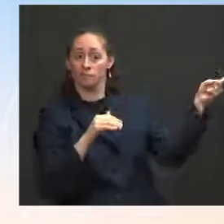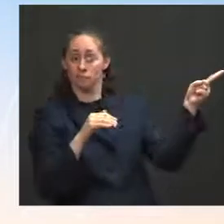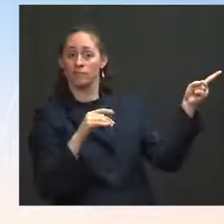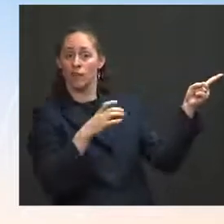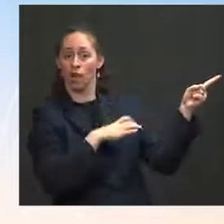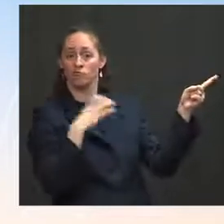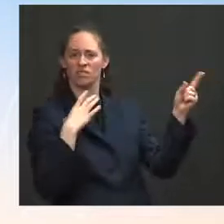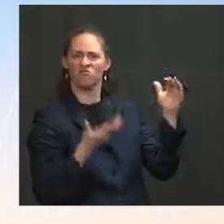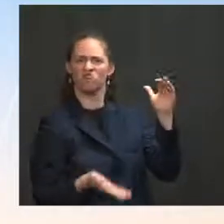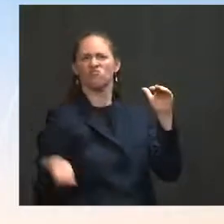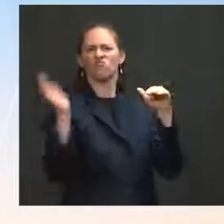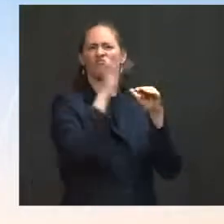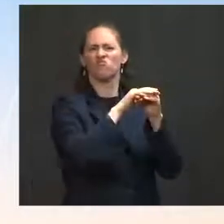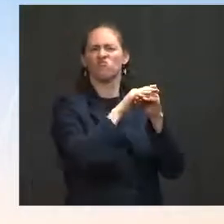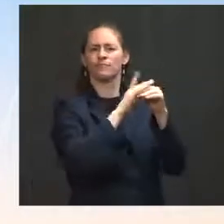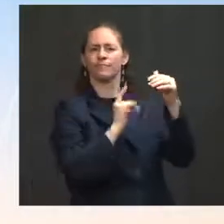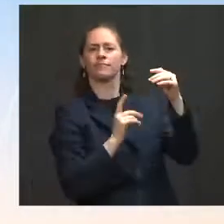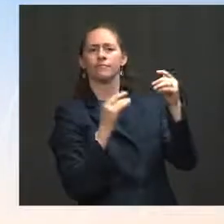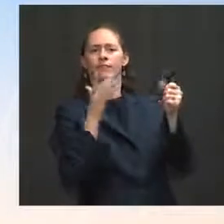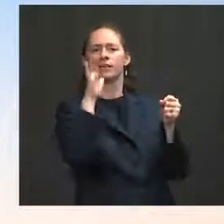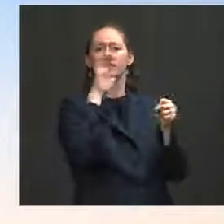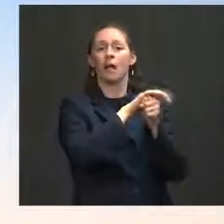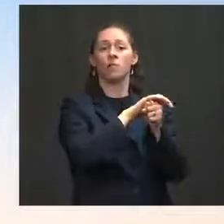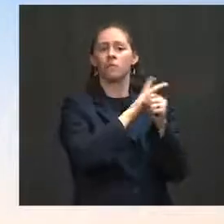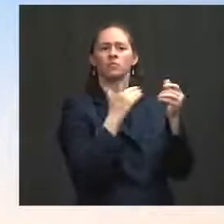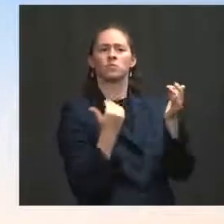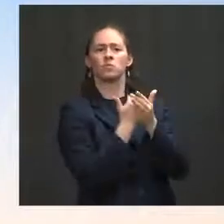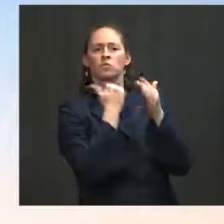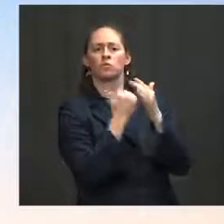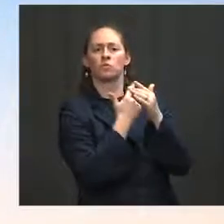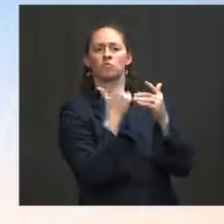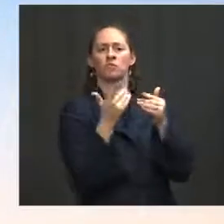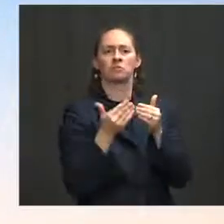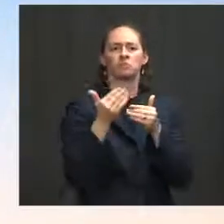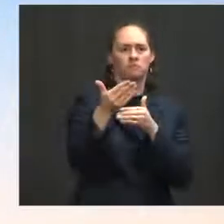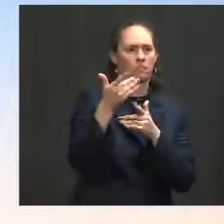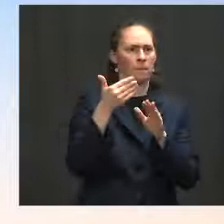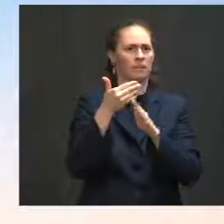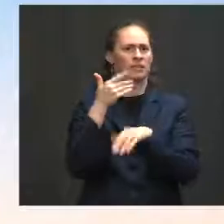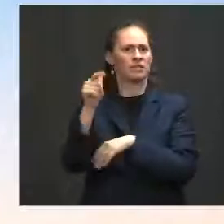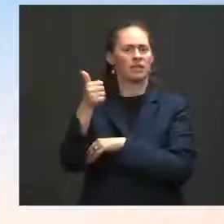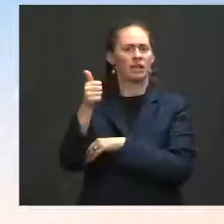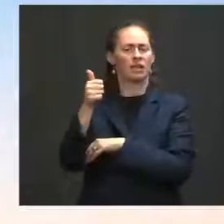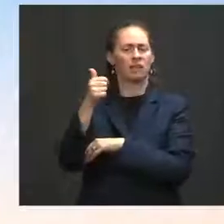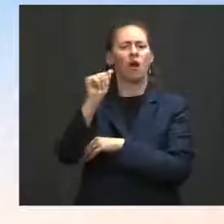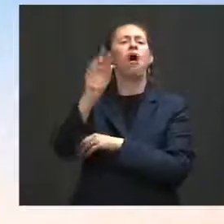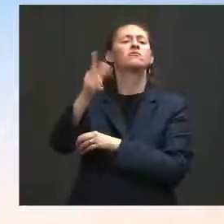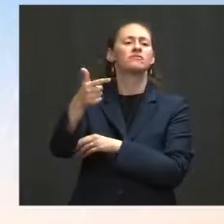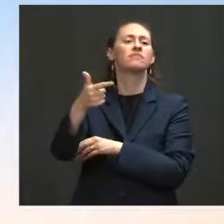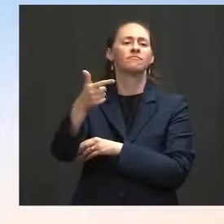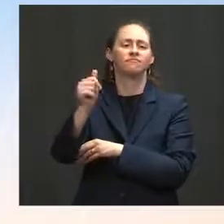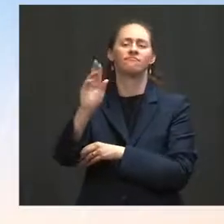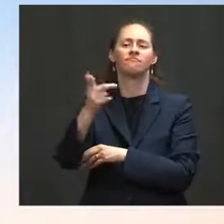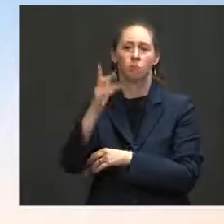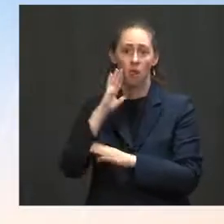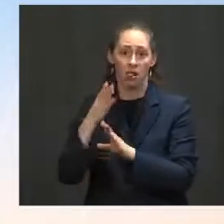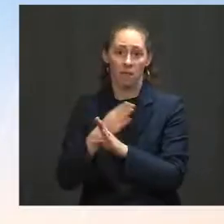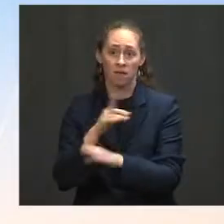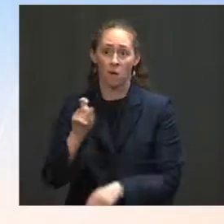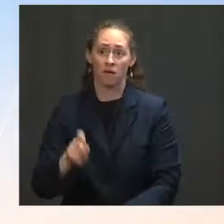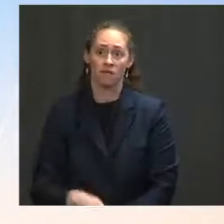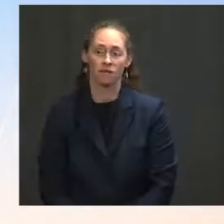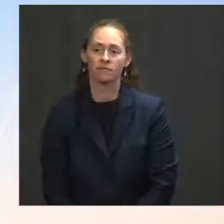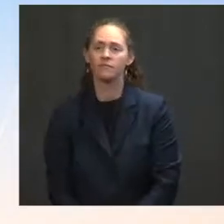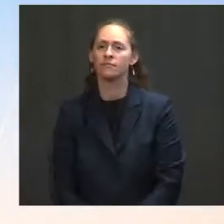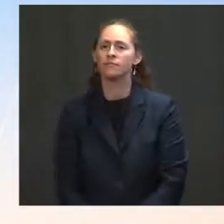before they leave for the August recess in the early August? I think the president certainly expects that